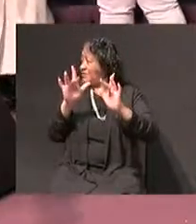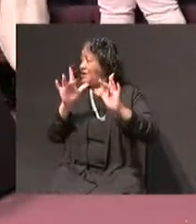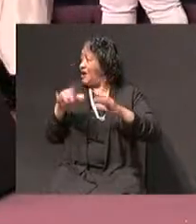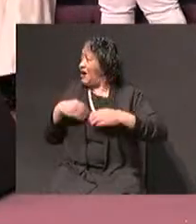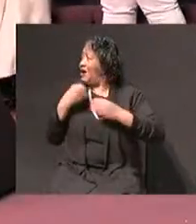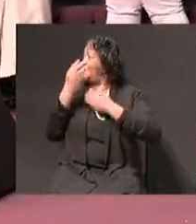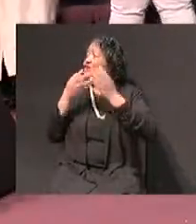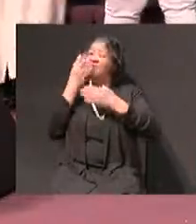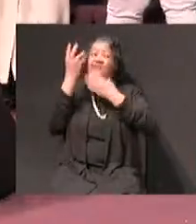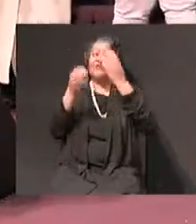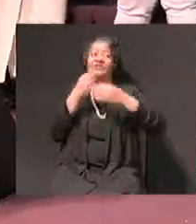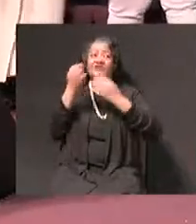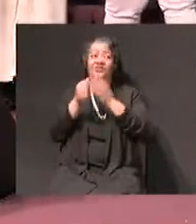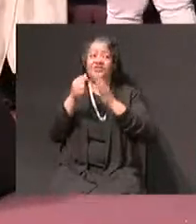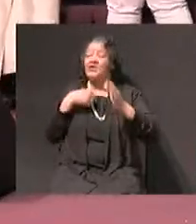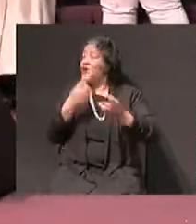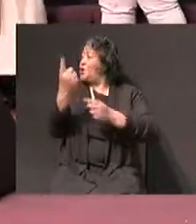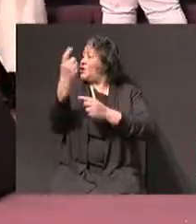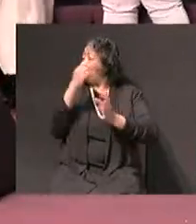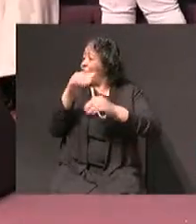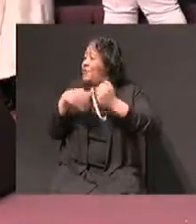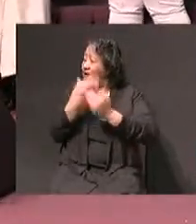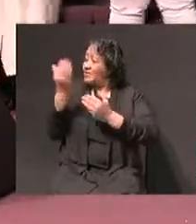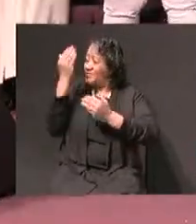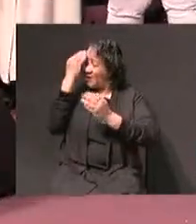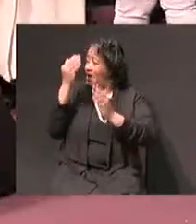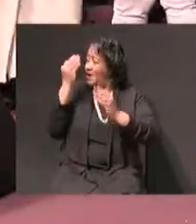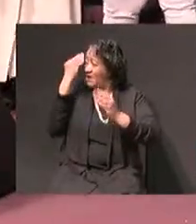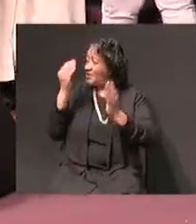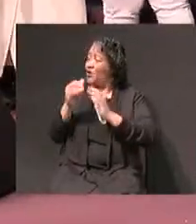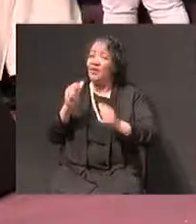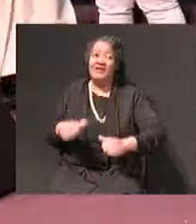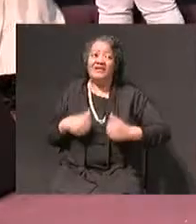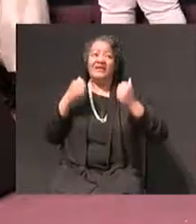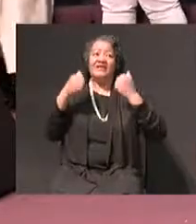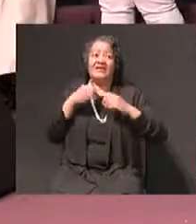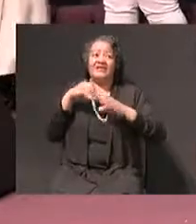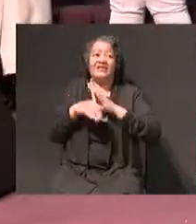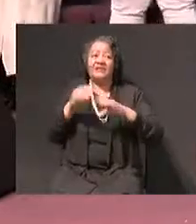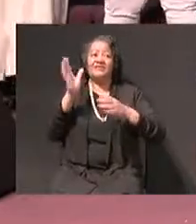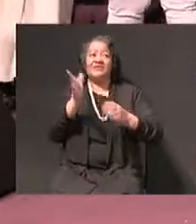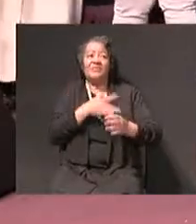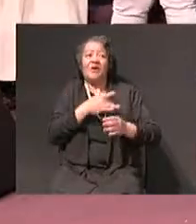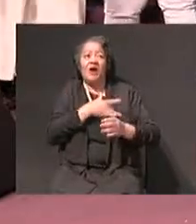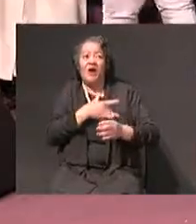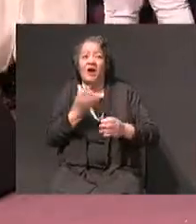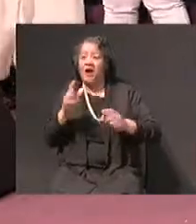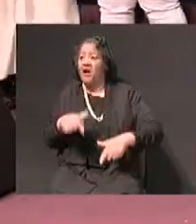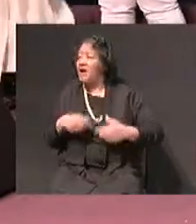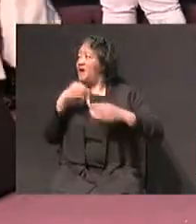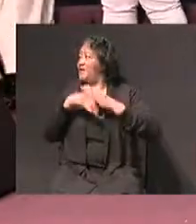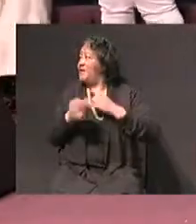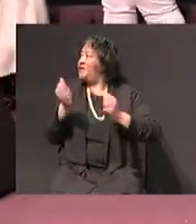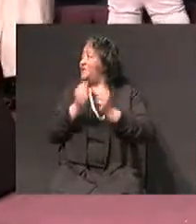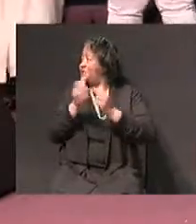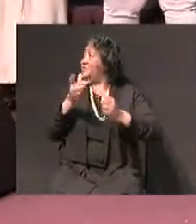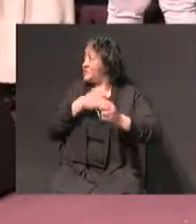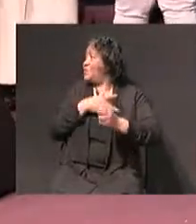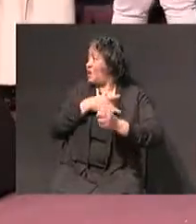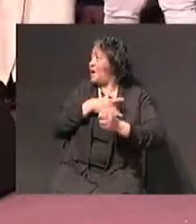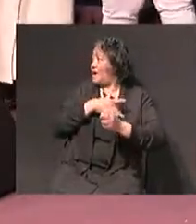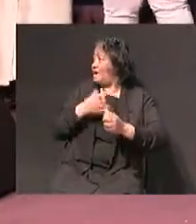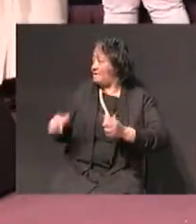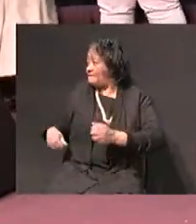mercy. I hear his voice of cheer. You ask me how I know he lives. He